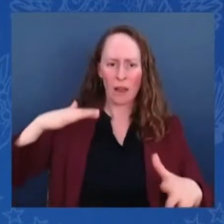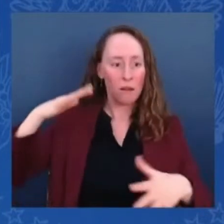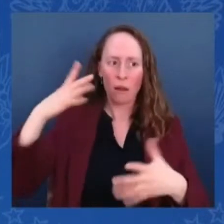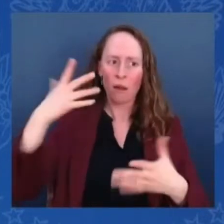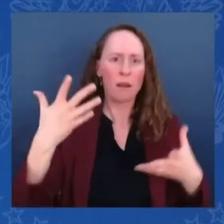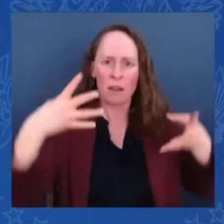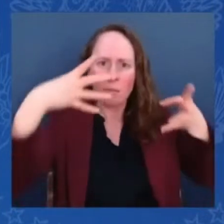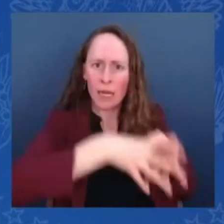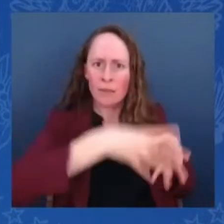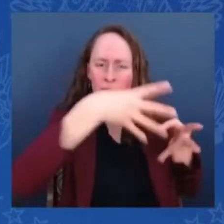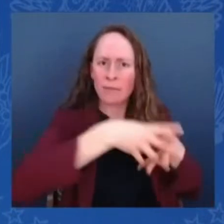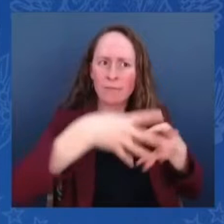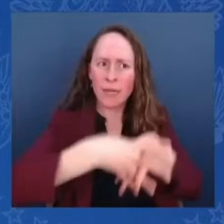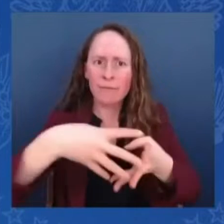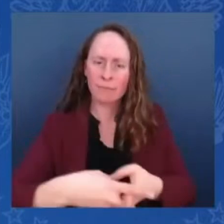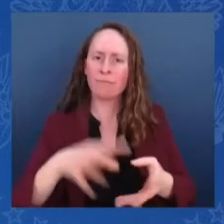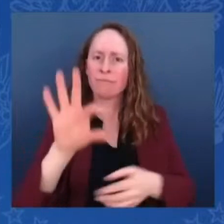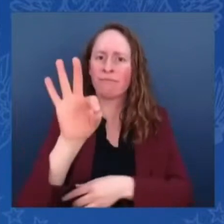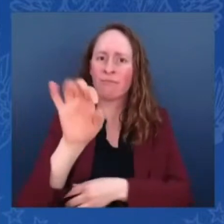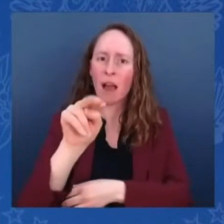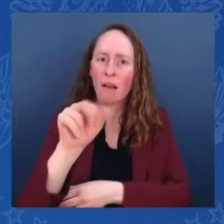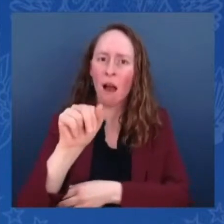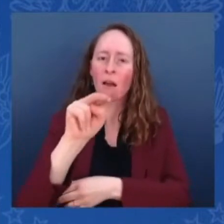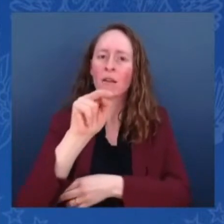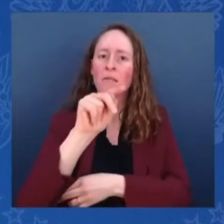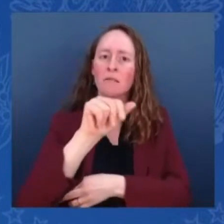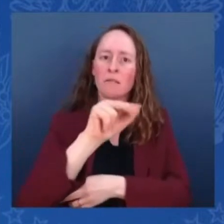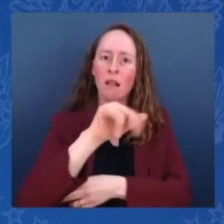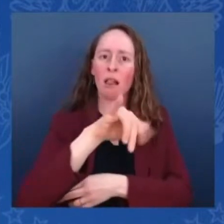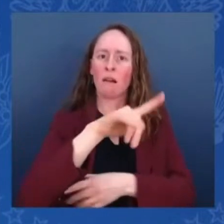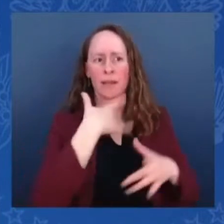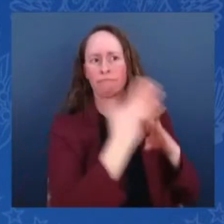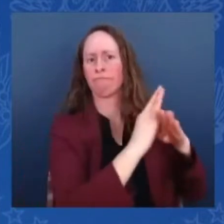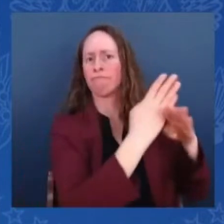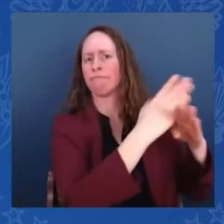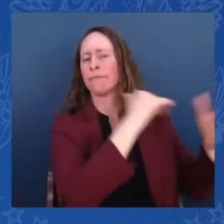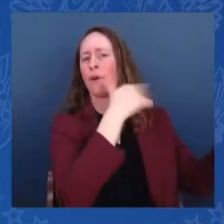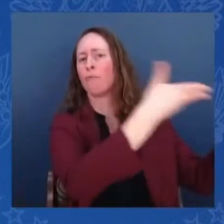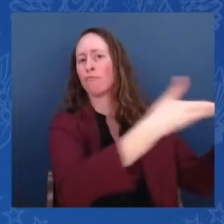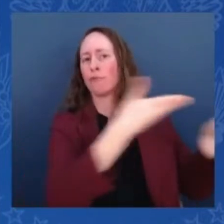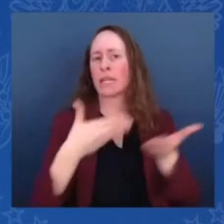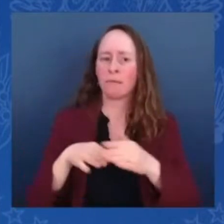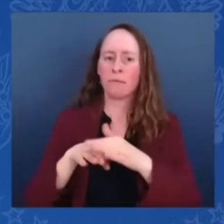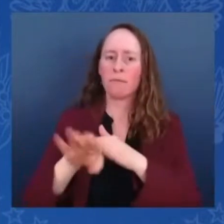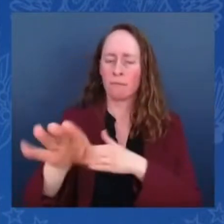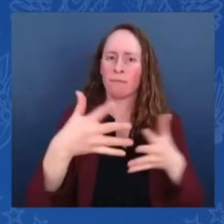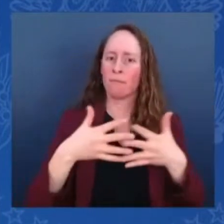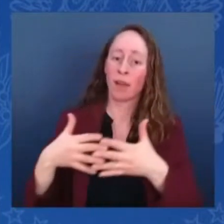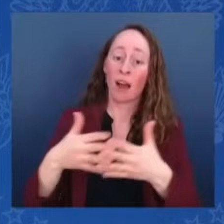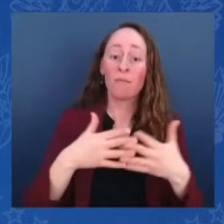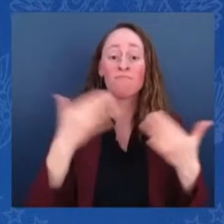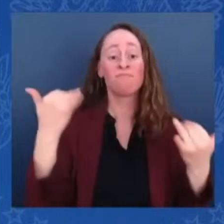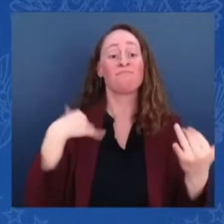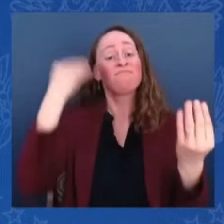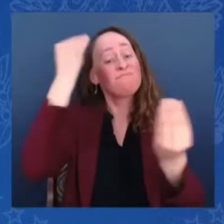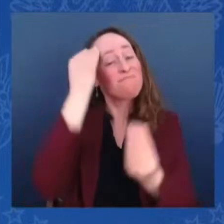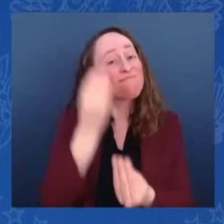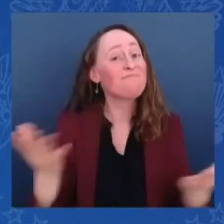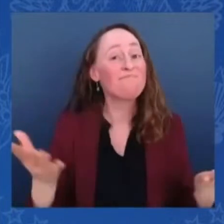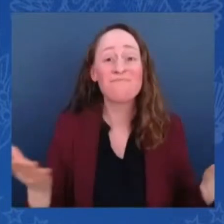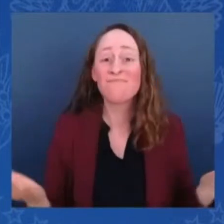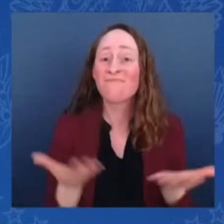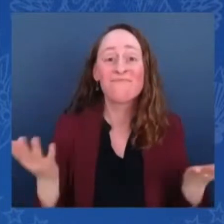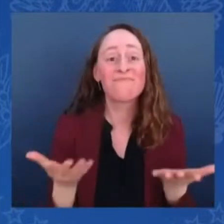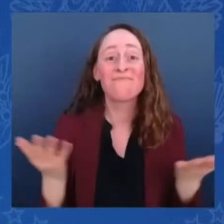combined. Today, I can also report to the American people, we're the first president in